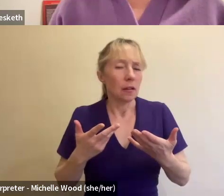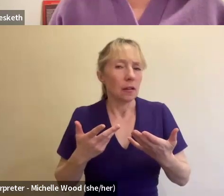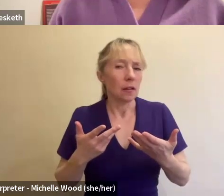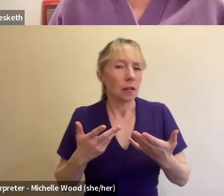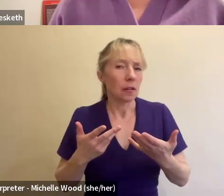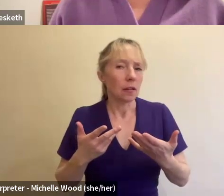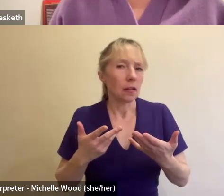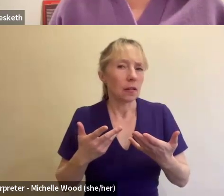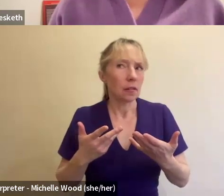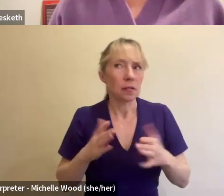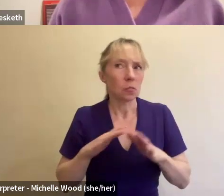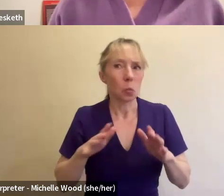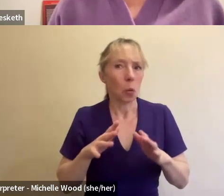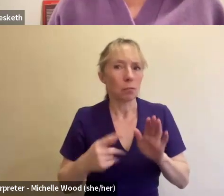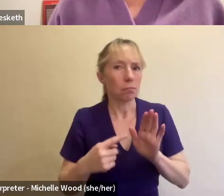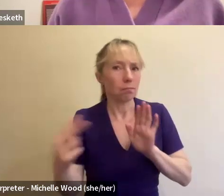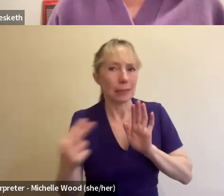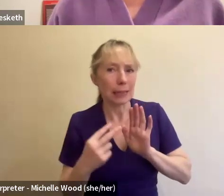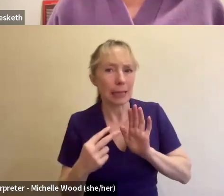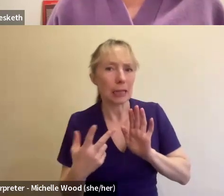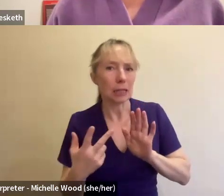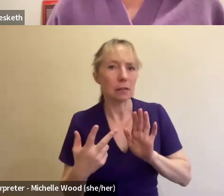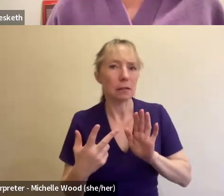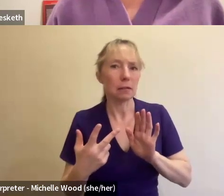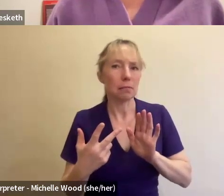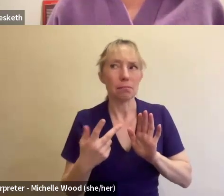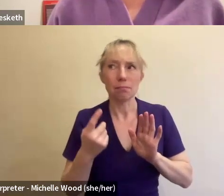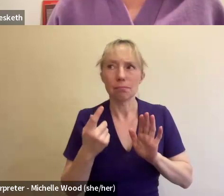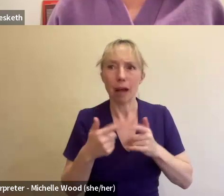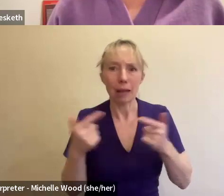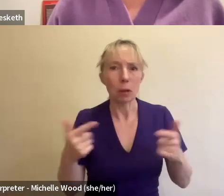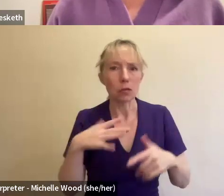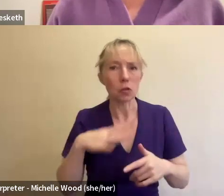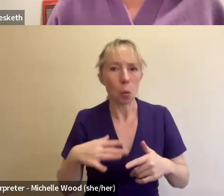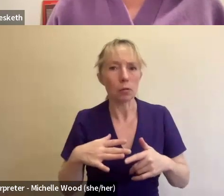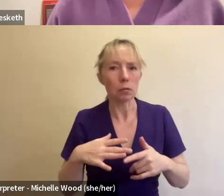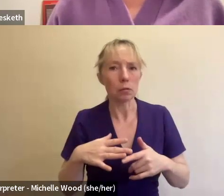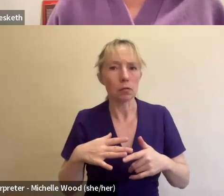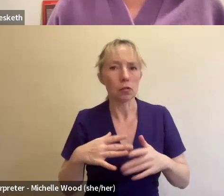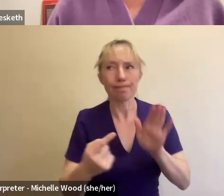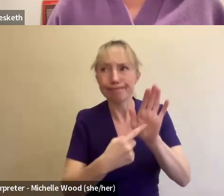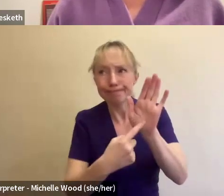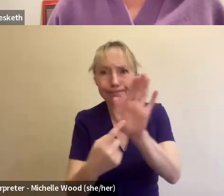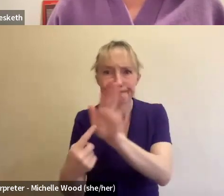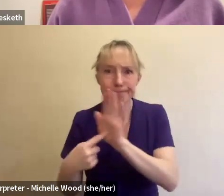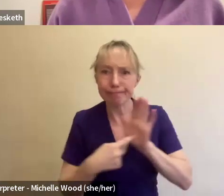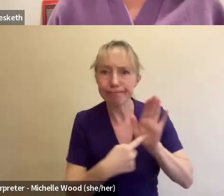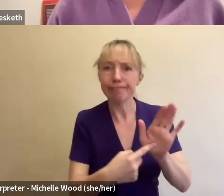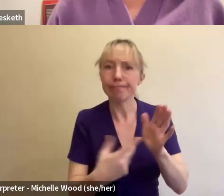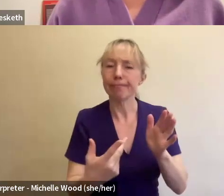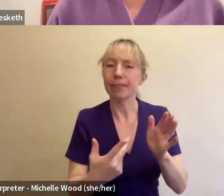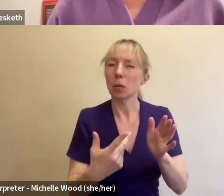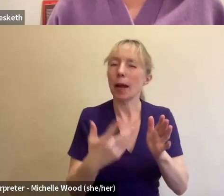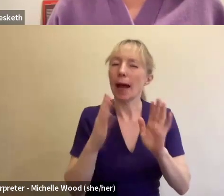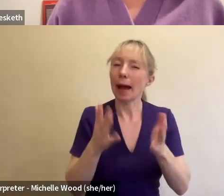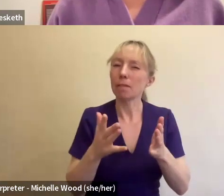you would like them to be. So there's this very heavy ethical considerations on like what to